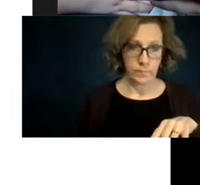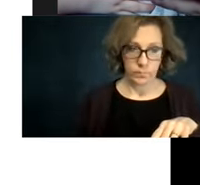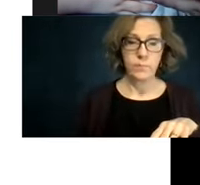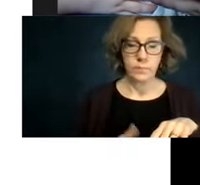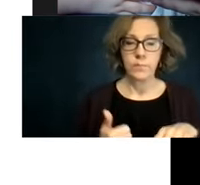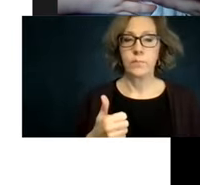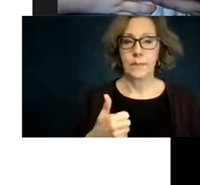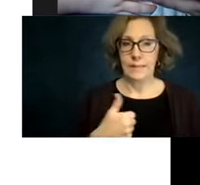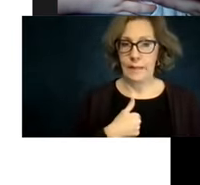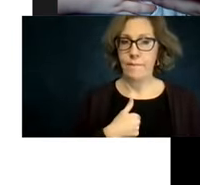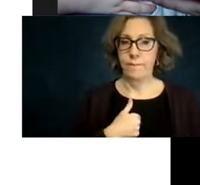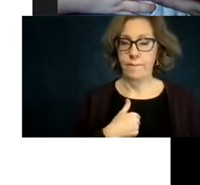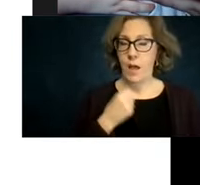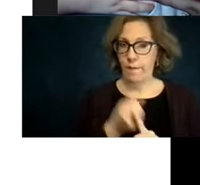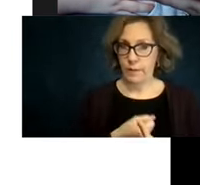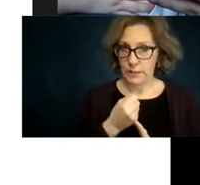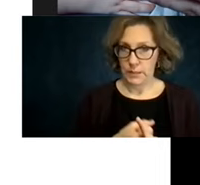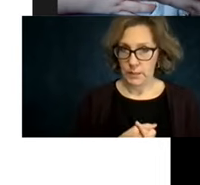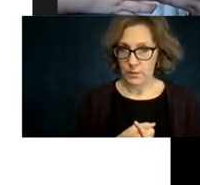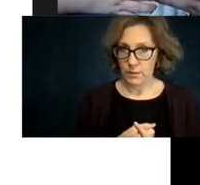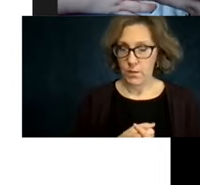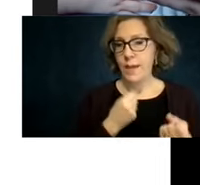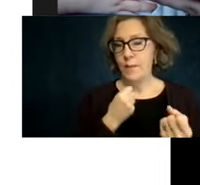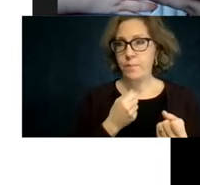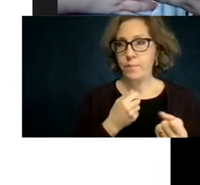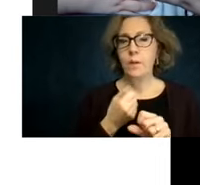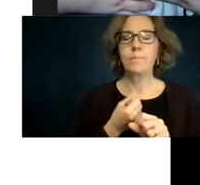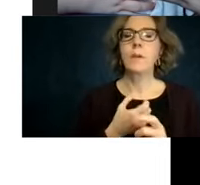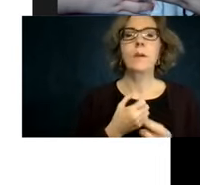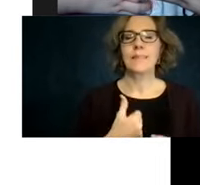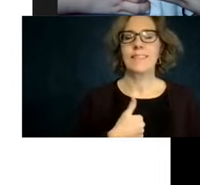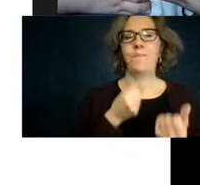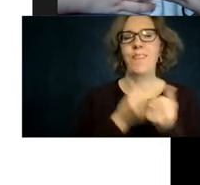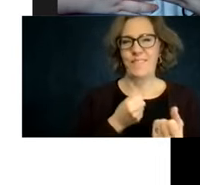Self-advocacy Impact Lab is about